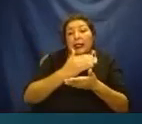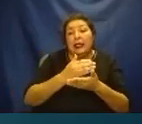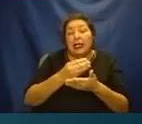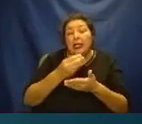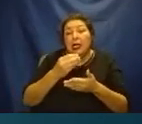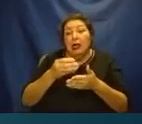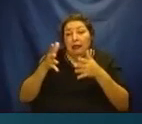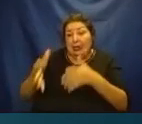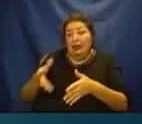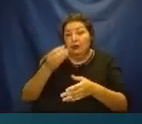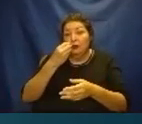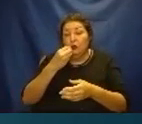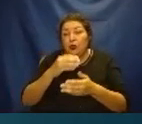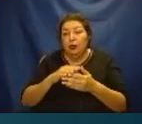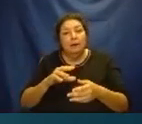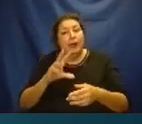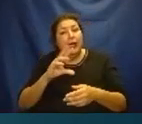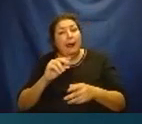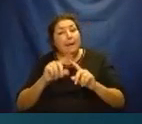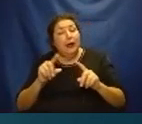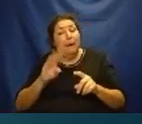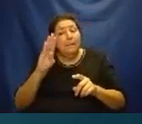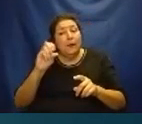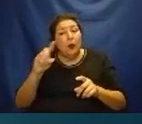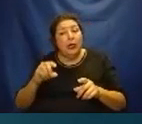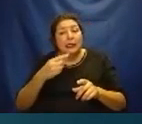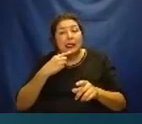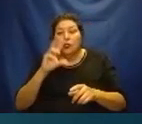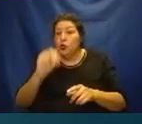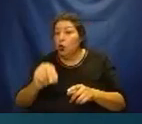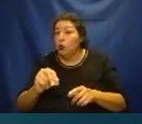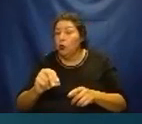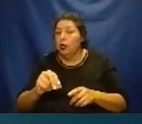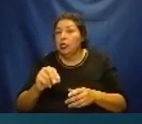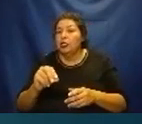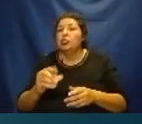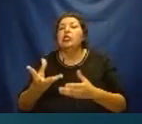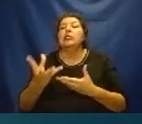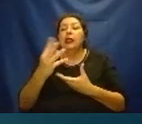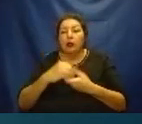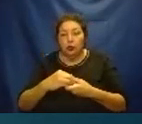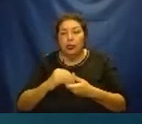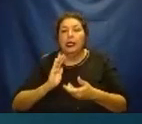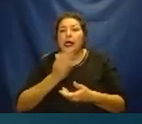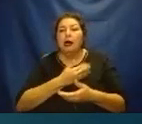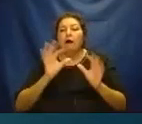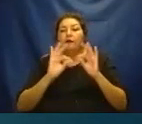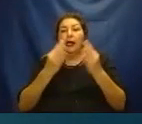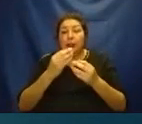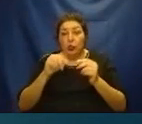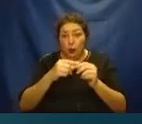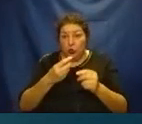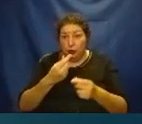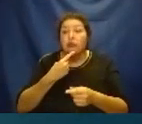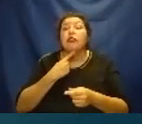I want you to treat her as one of us. And when you get thirsty, you drink